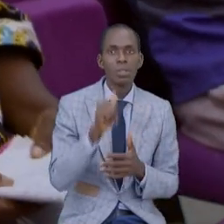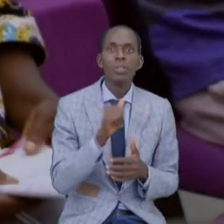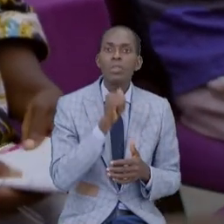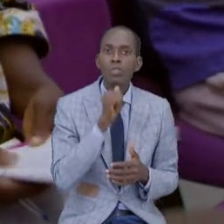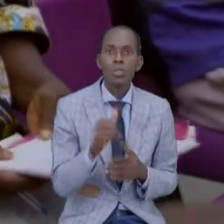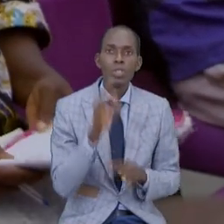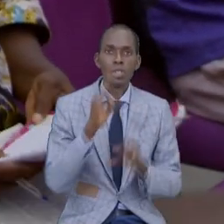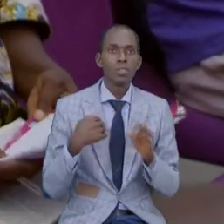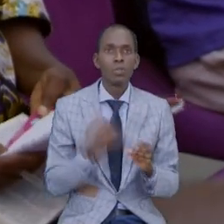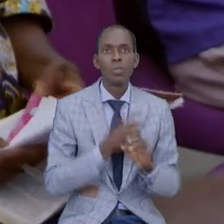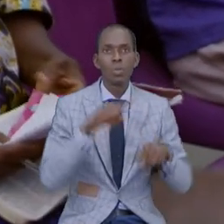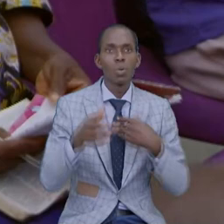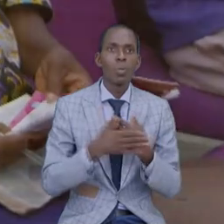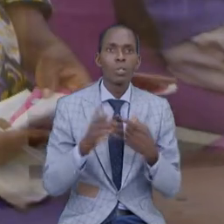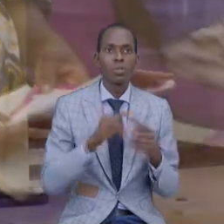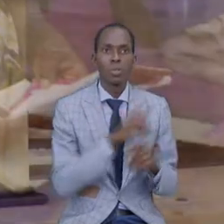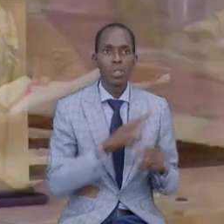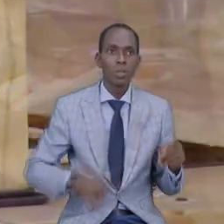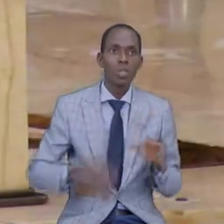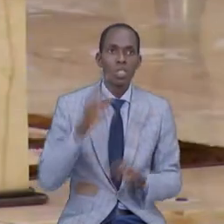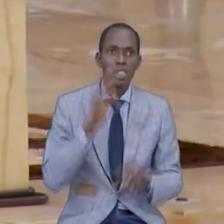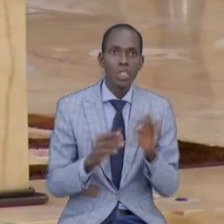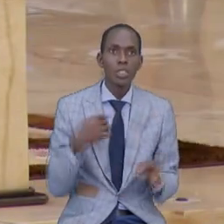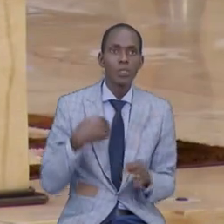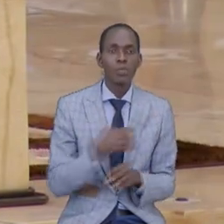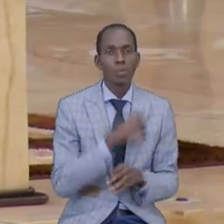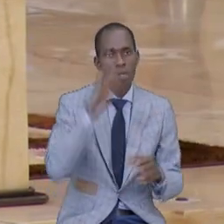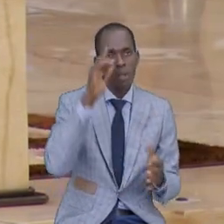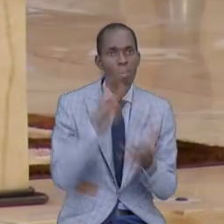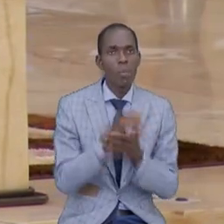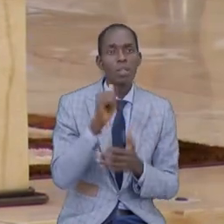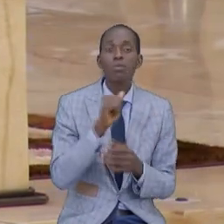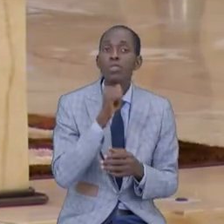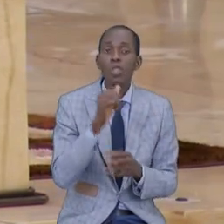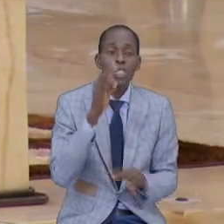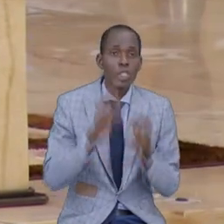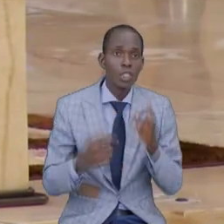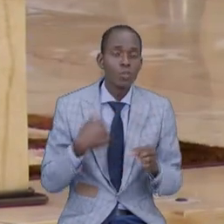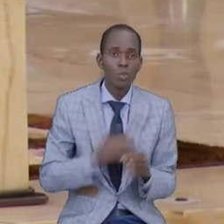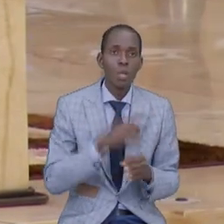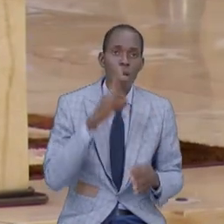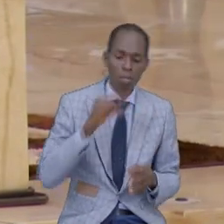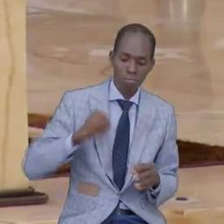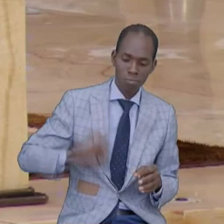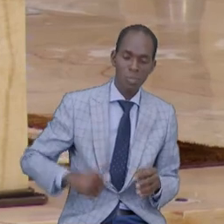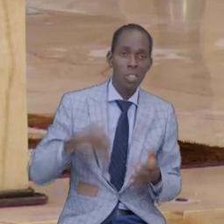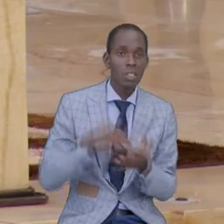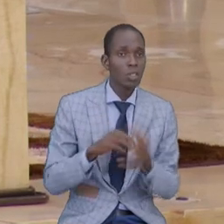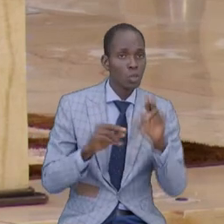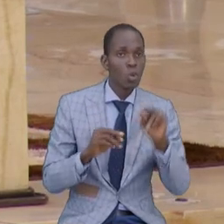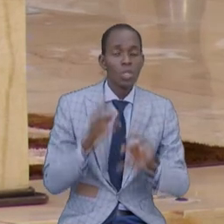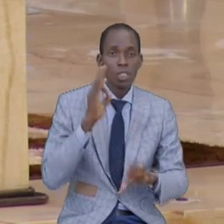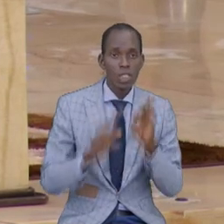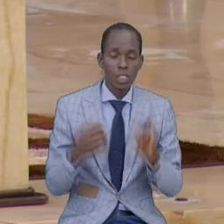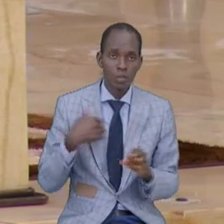go back to the law. If we believe. Not if we are circumcised again. If